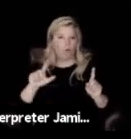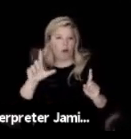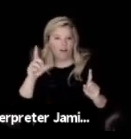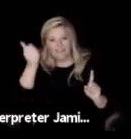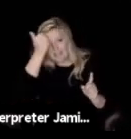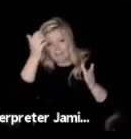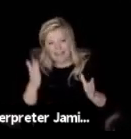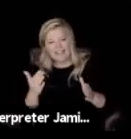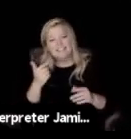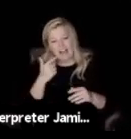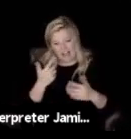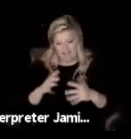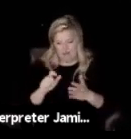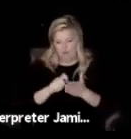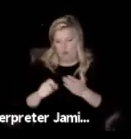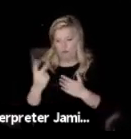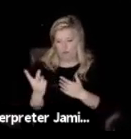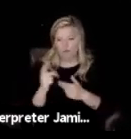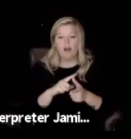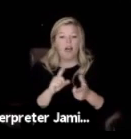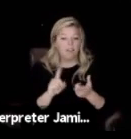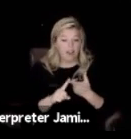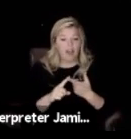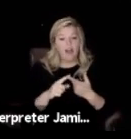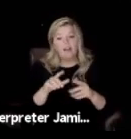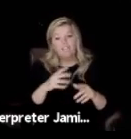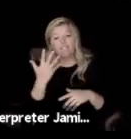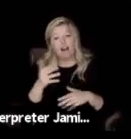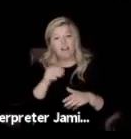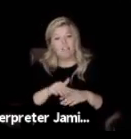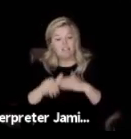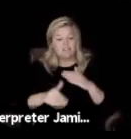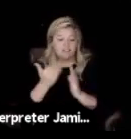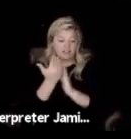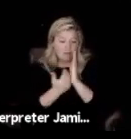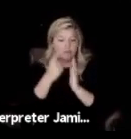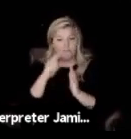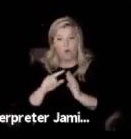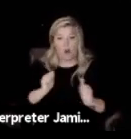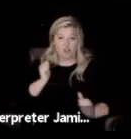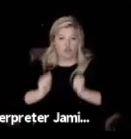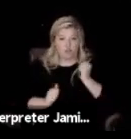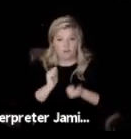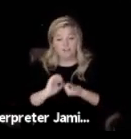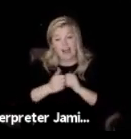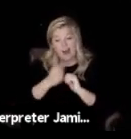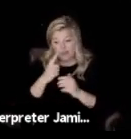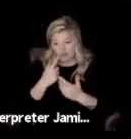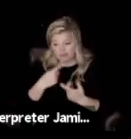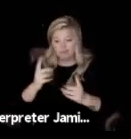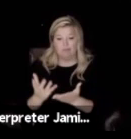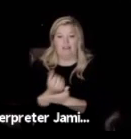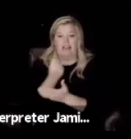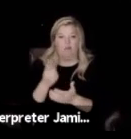best-selling book, 5 Steps to Assertiveness, How to Communicate with Confidence and Get What You Want, which is put out by